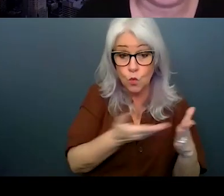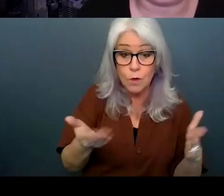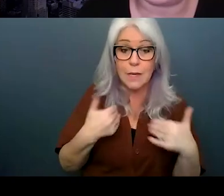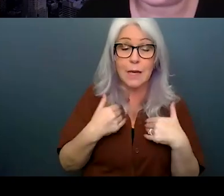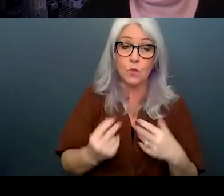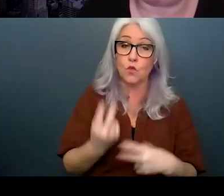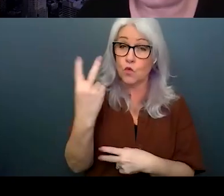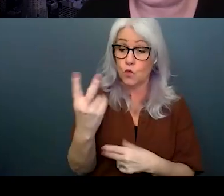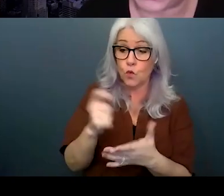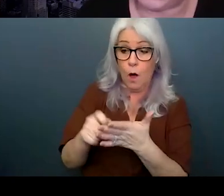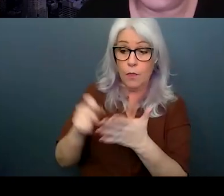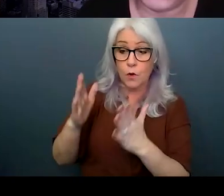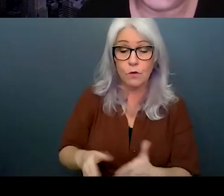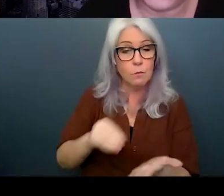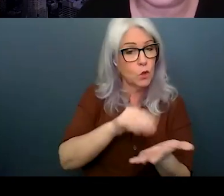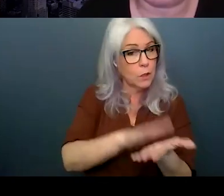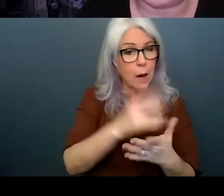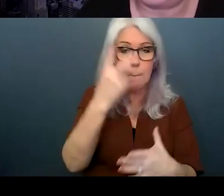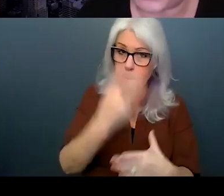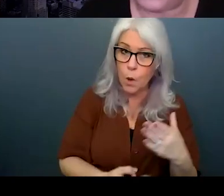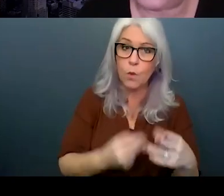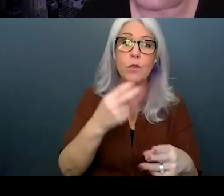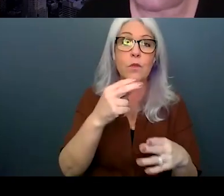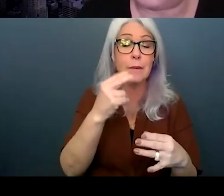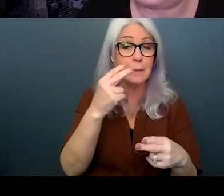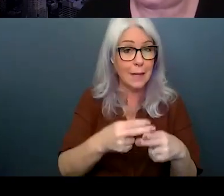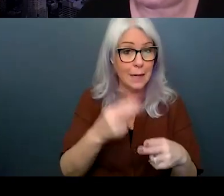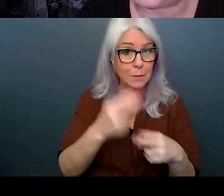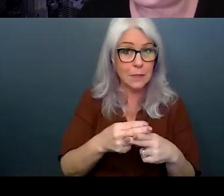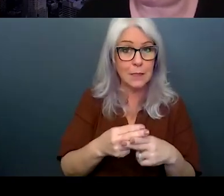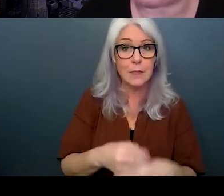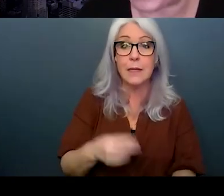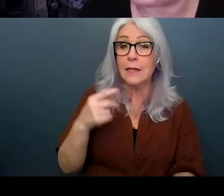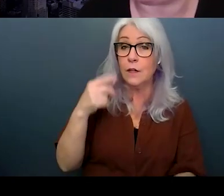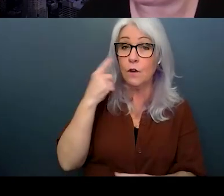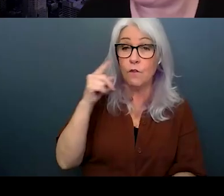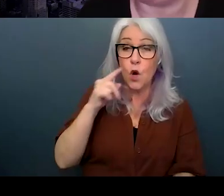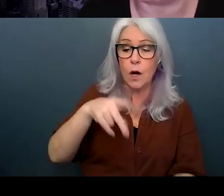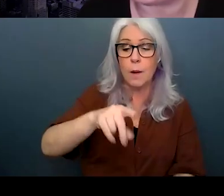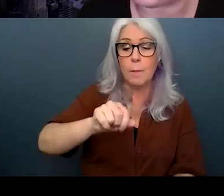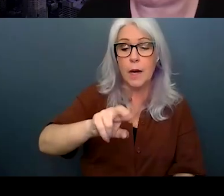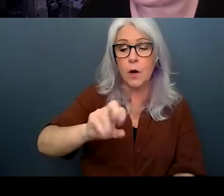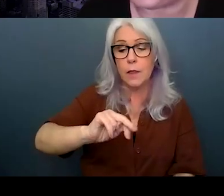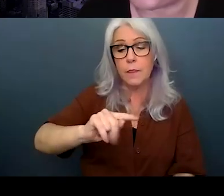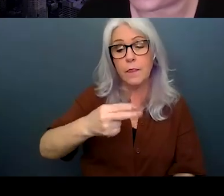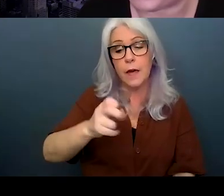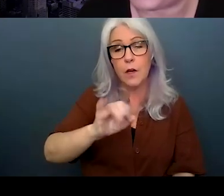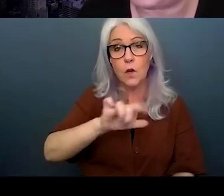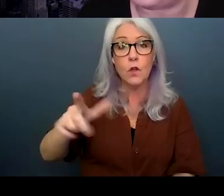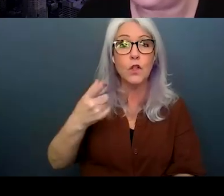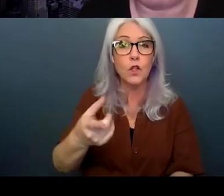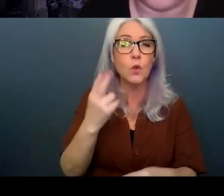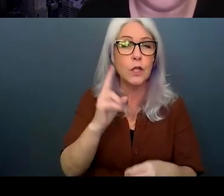authors, then you would list both names. In parenthetical format, you would use an ampersand,